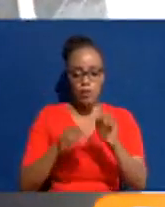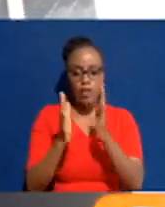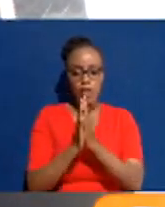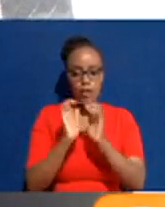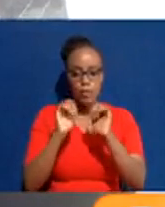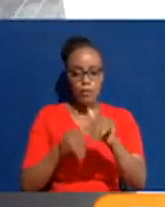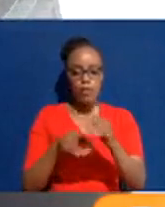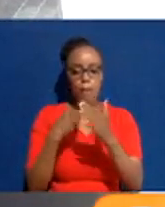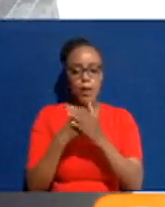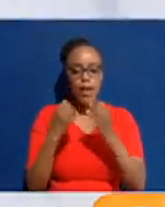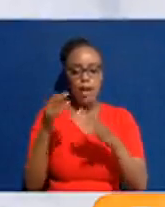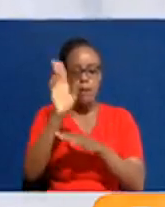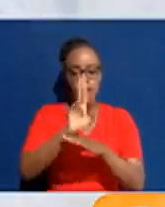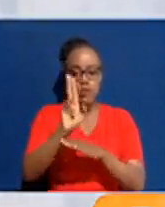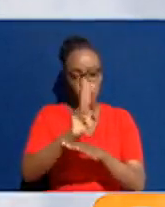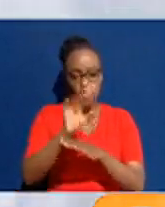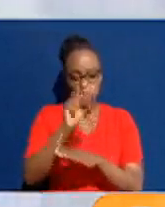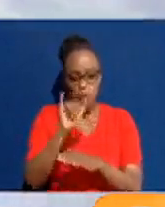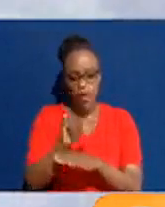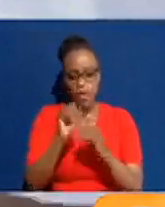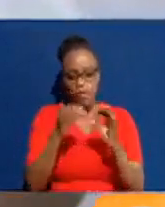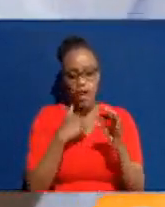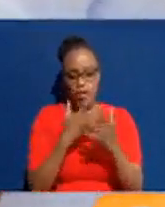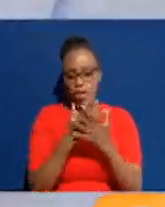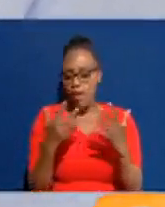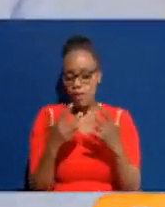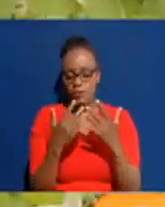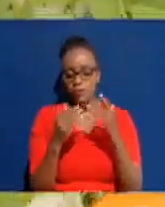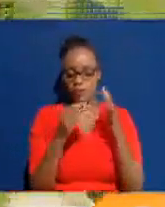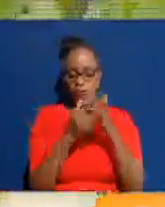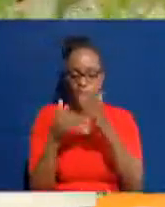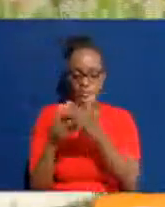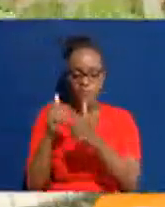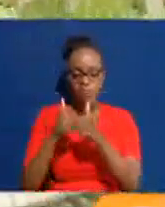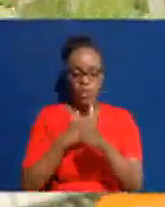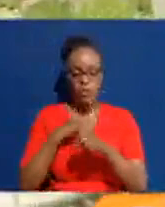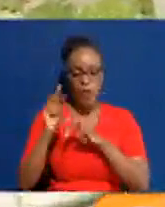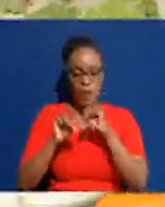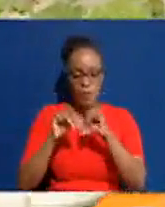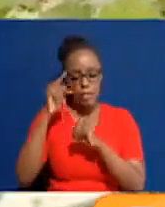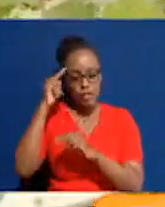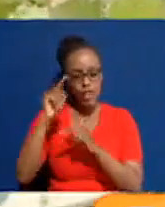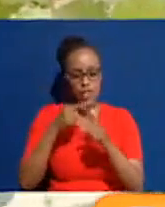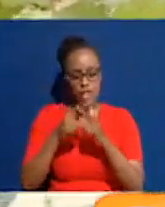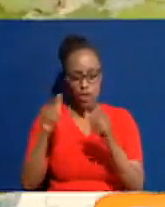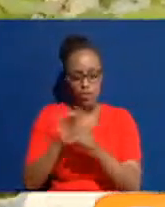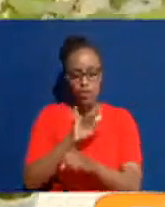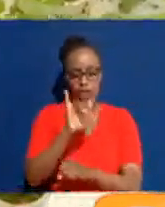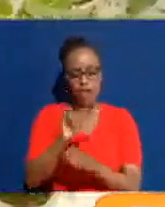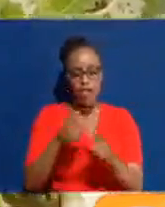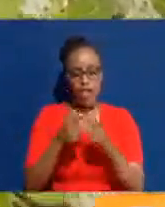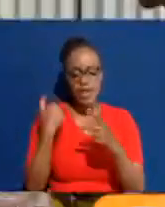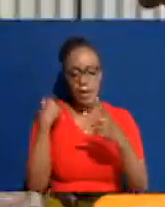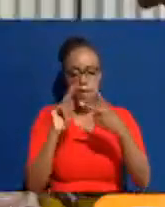able to track how much you've used. So if there are any loopholes, in case maybe someone was managing a farm for you, you sealed that loophole. Number two,